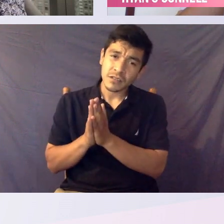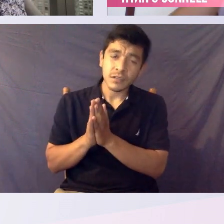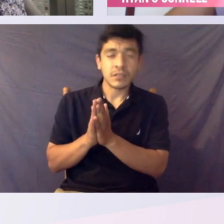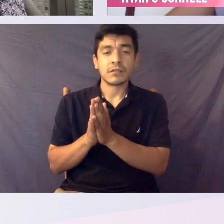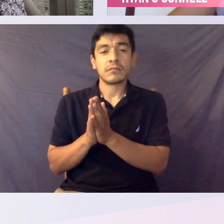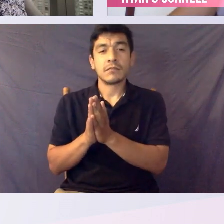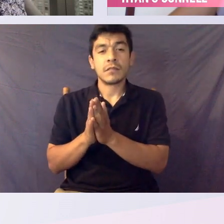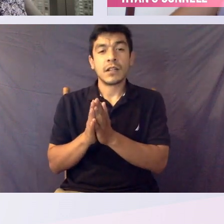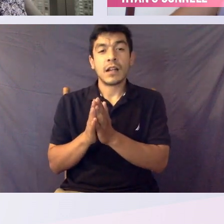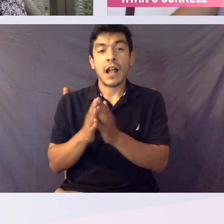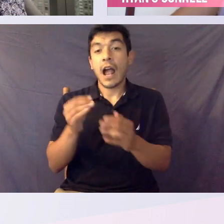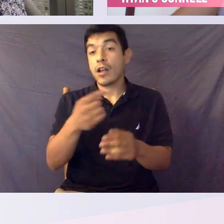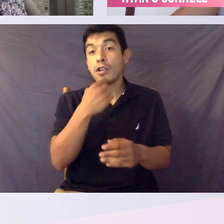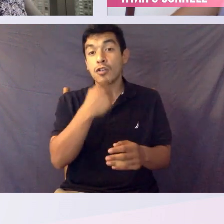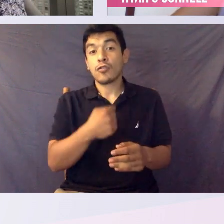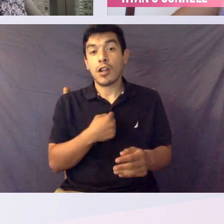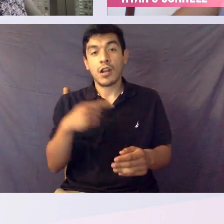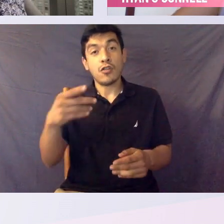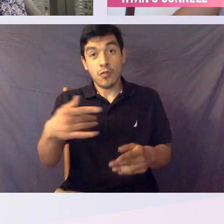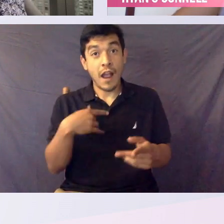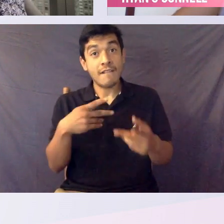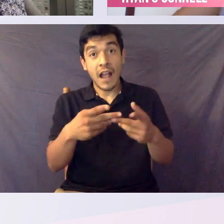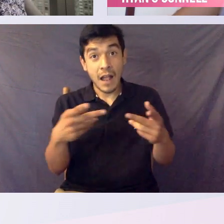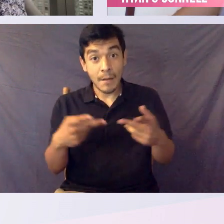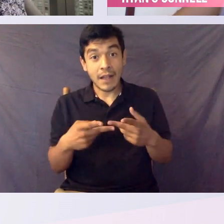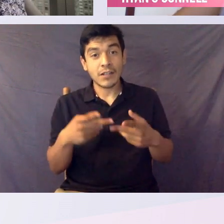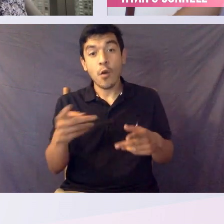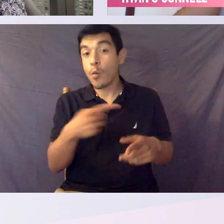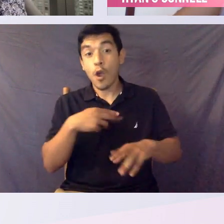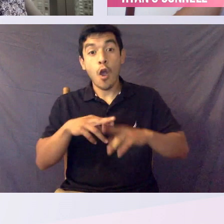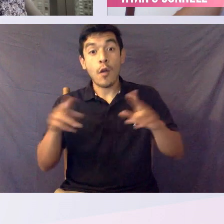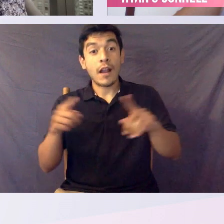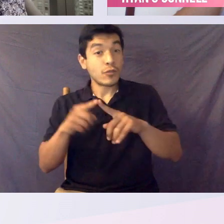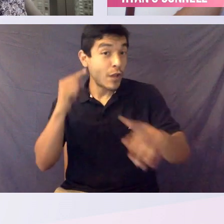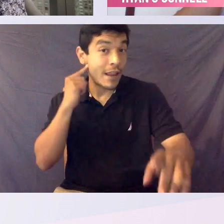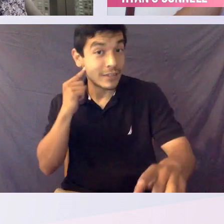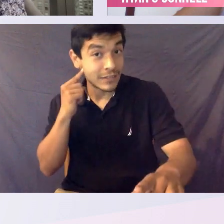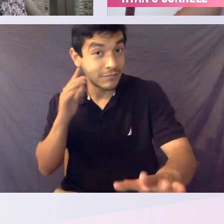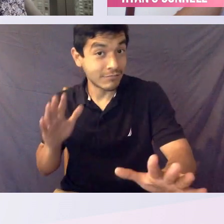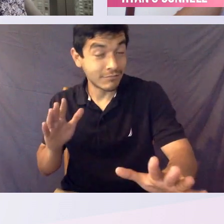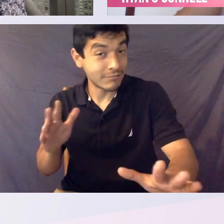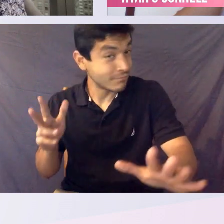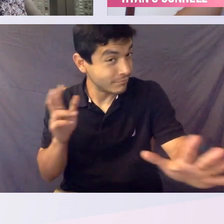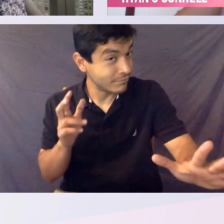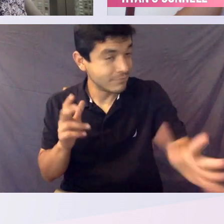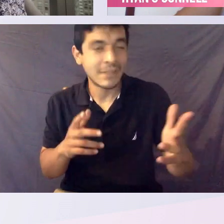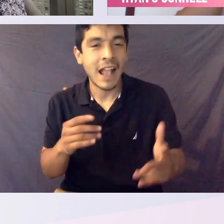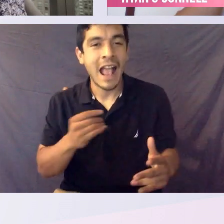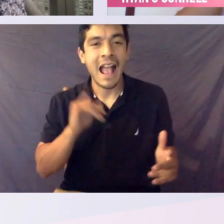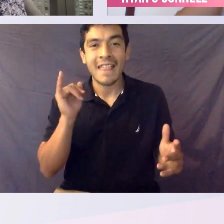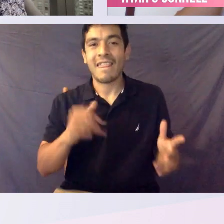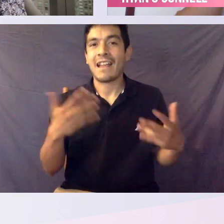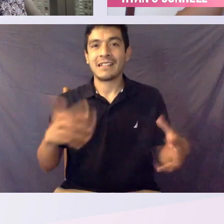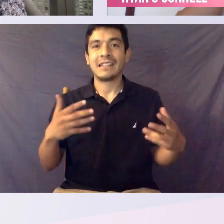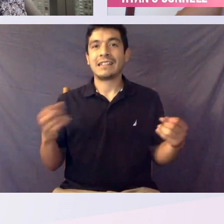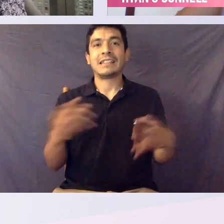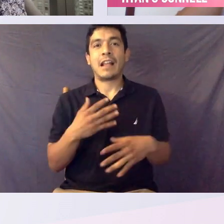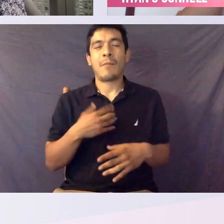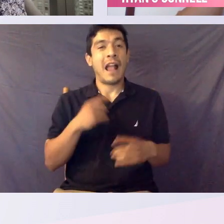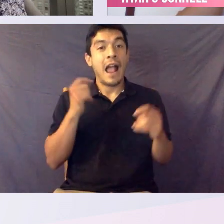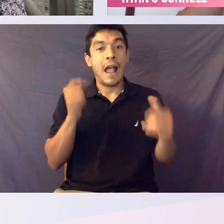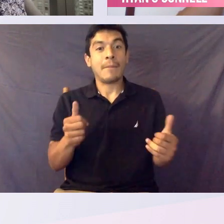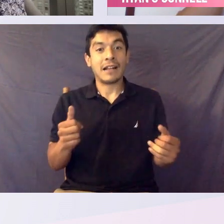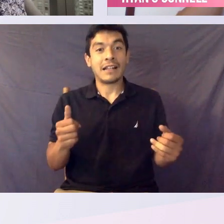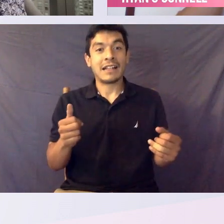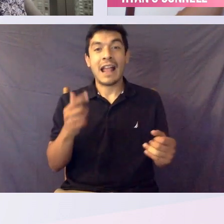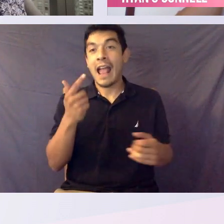now, we're ready to listen, is like insane. Because I immediately gaslight myself. I'm like, oh my